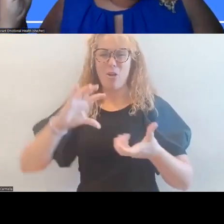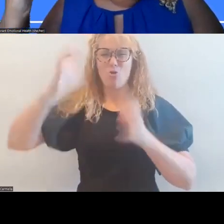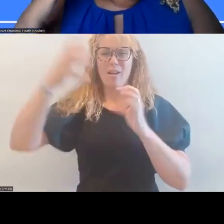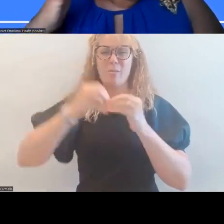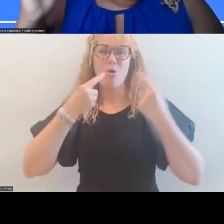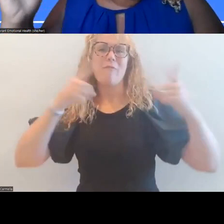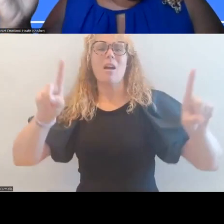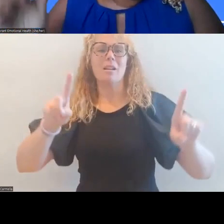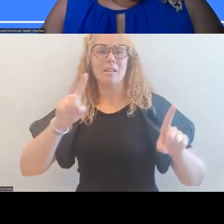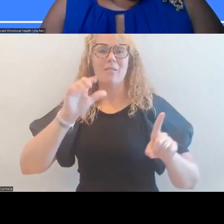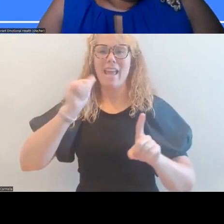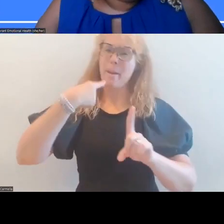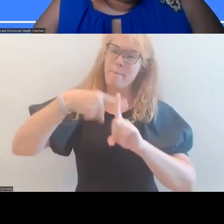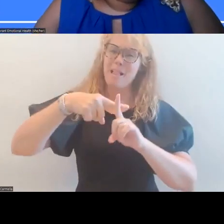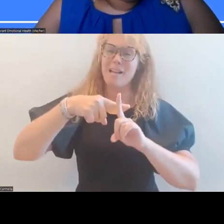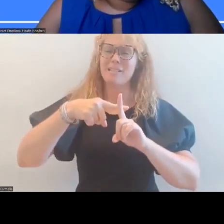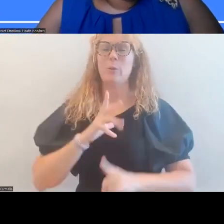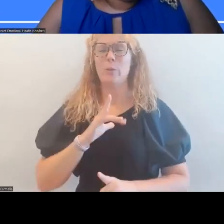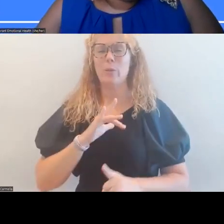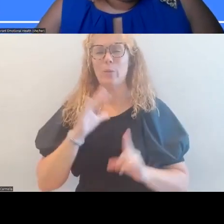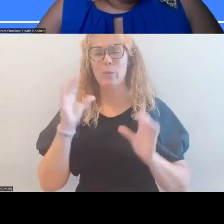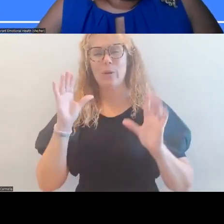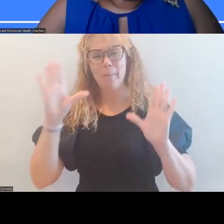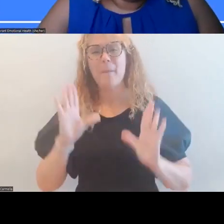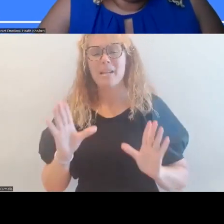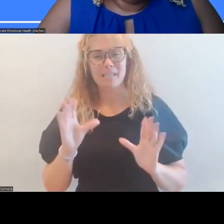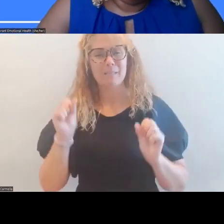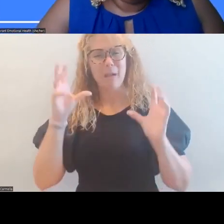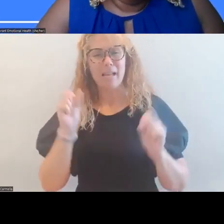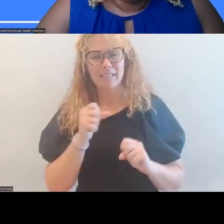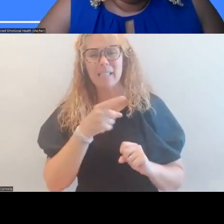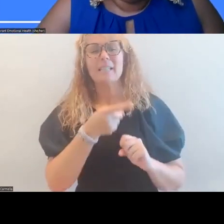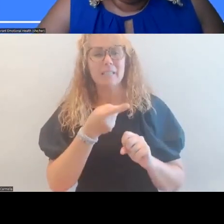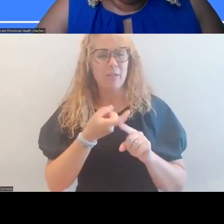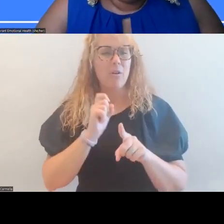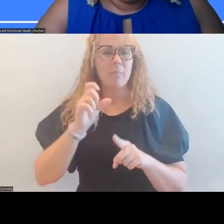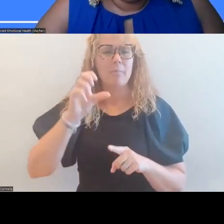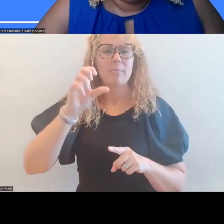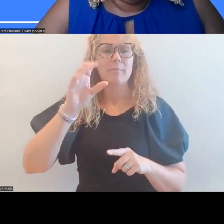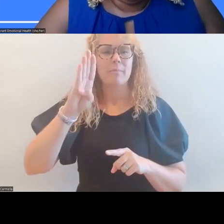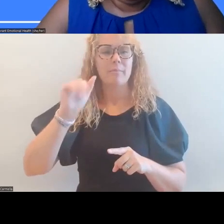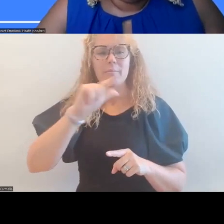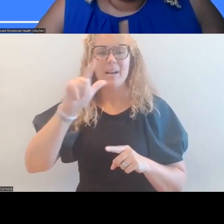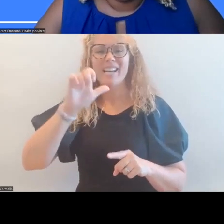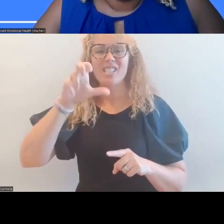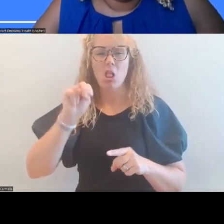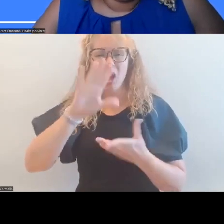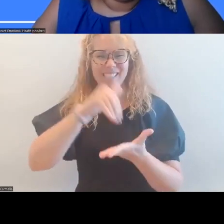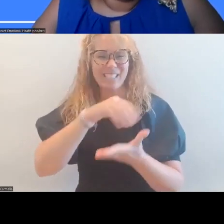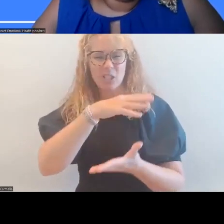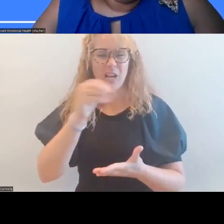A+, this is like amazing. This is very true. From the Bazelon Center and SAMHSA. Another